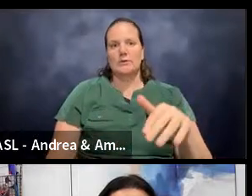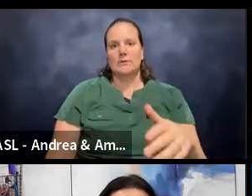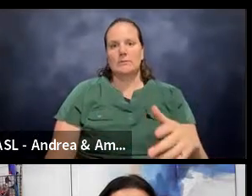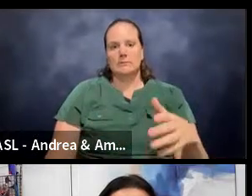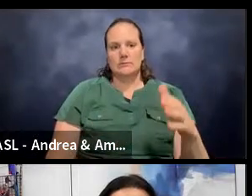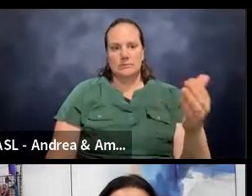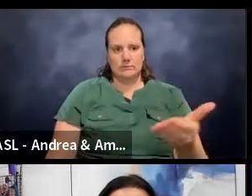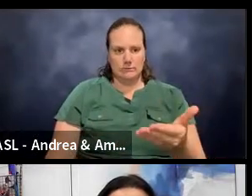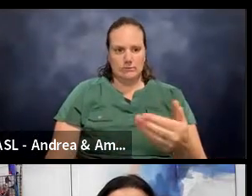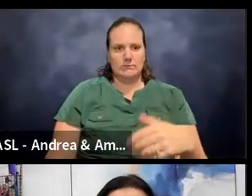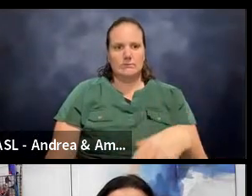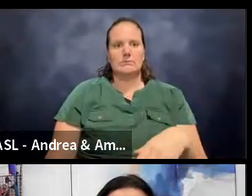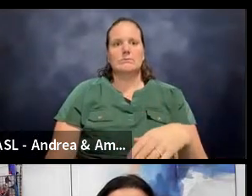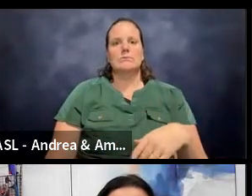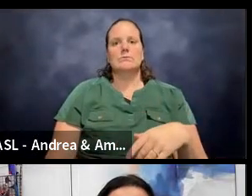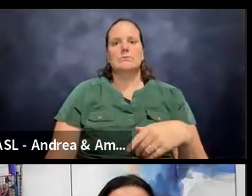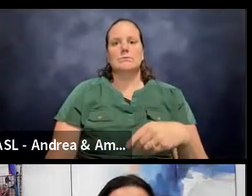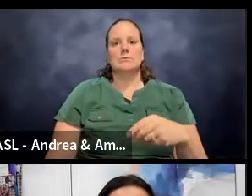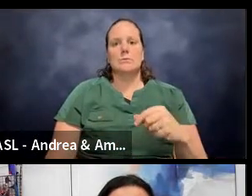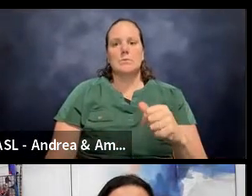Jarina.